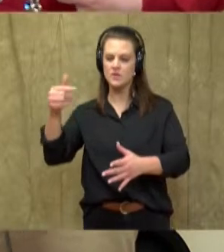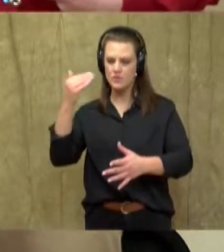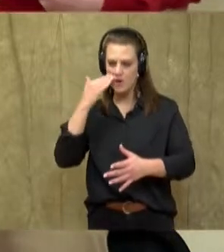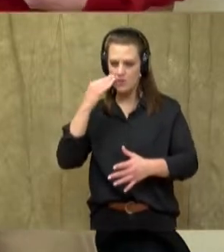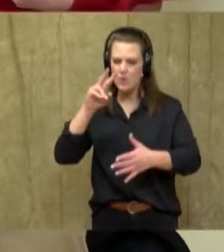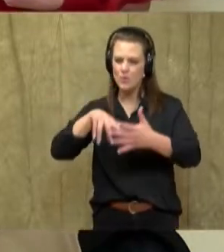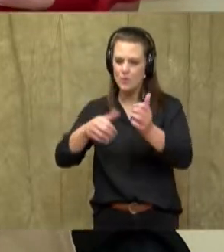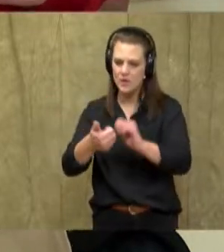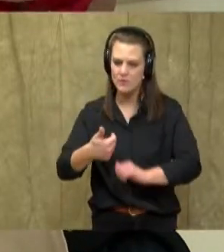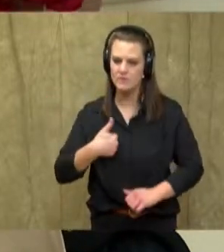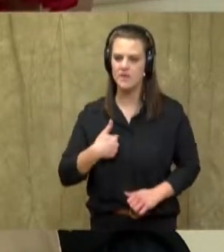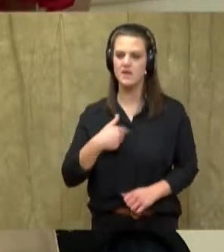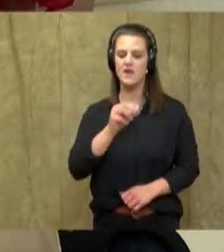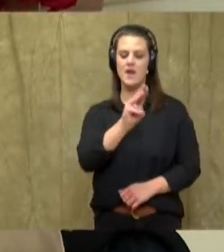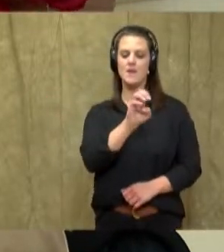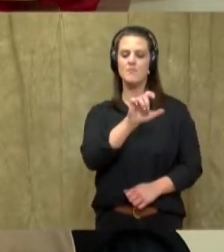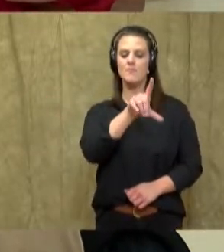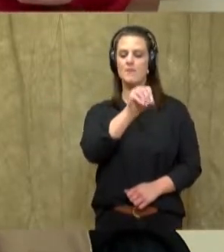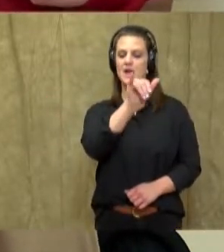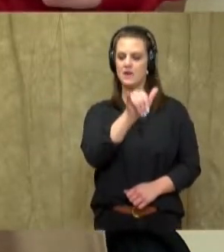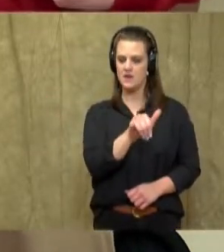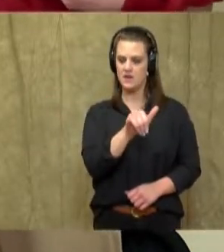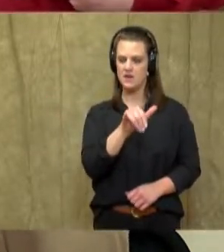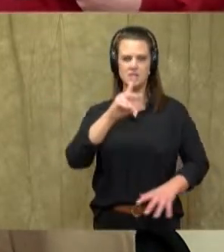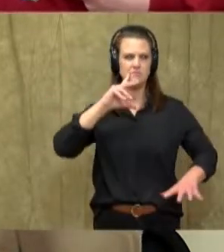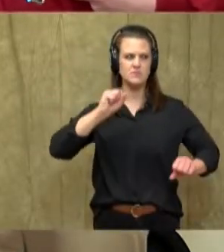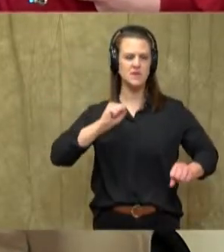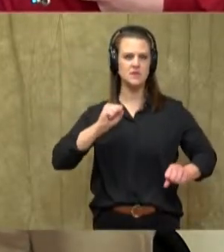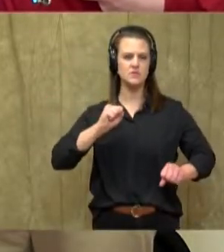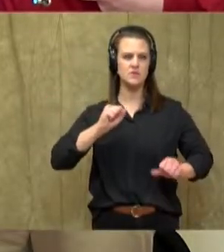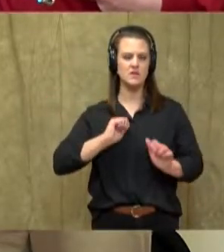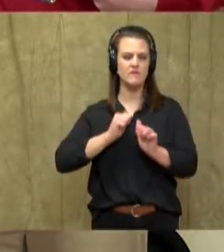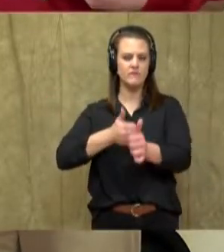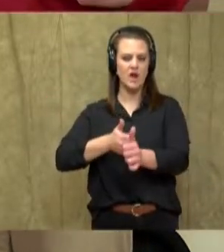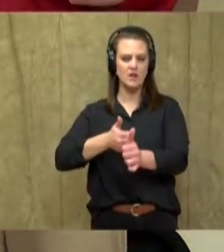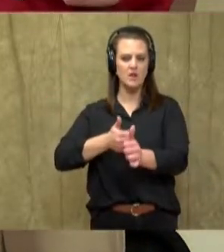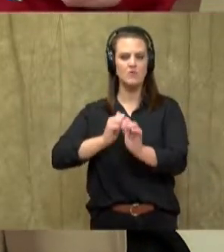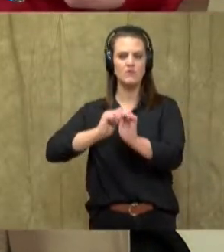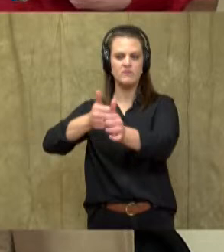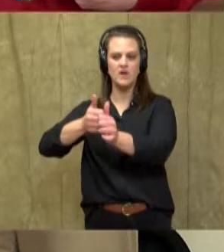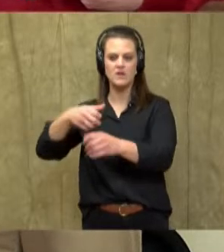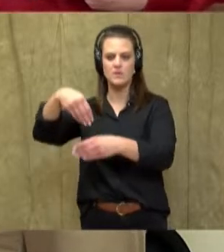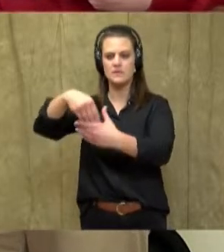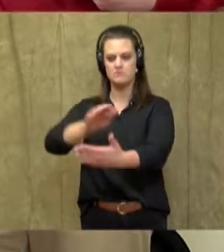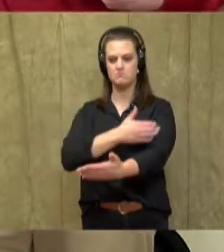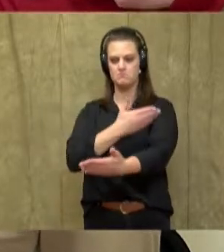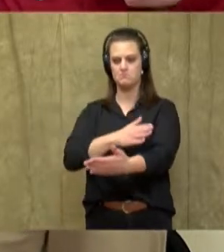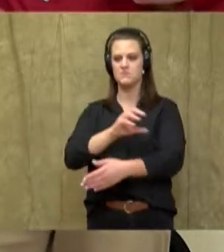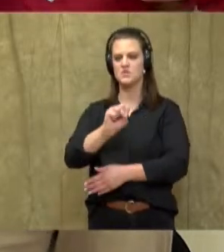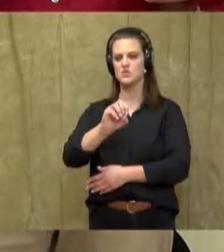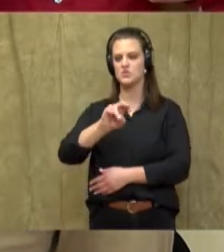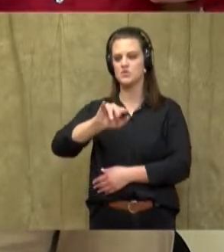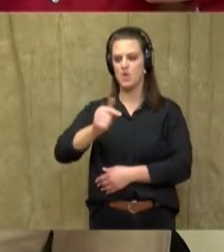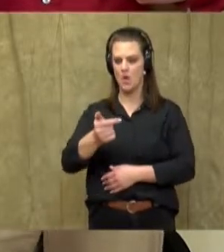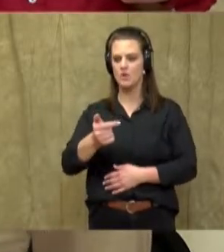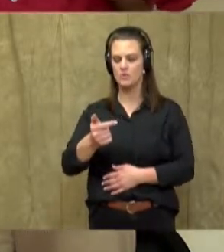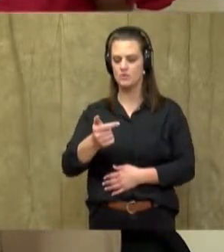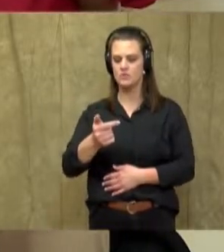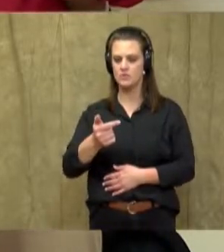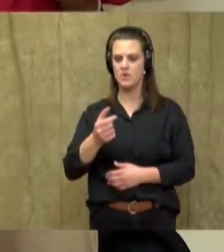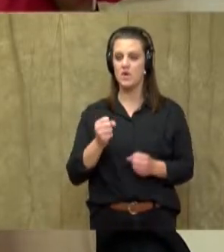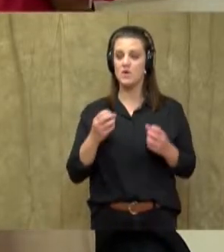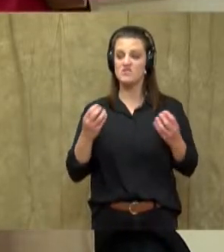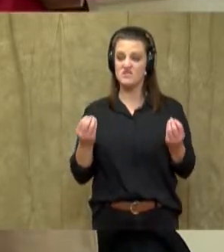home. Melody, pitches that follow one another in a song. So as you